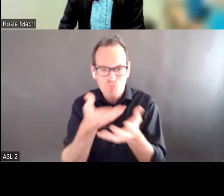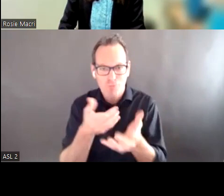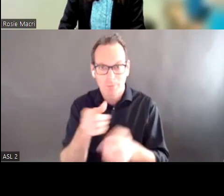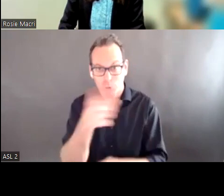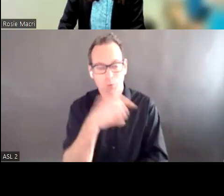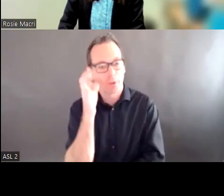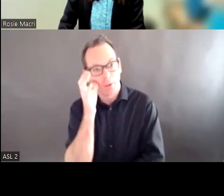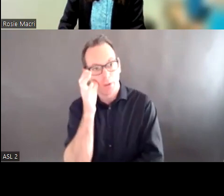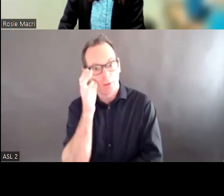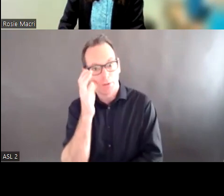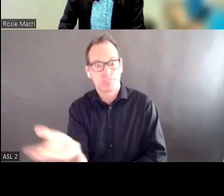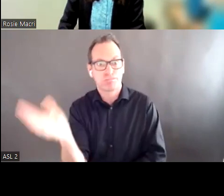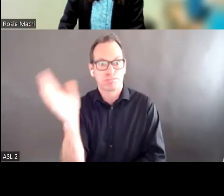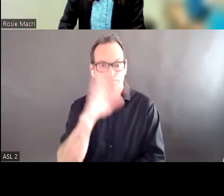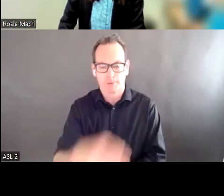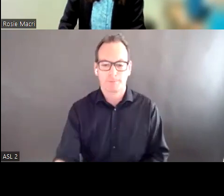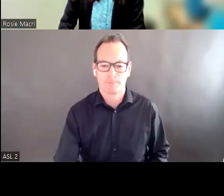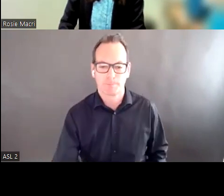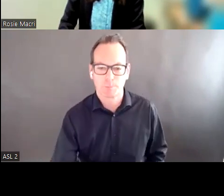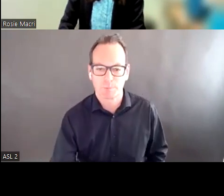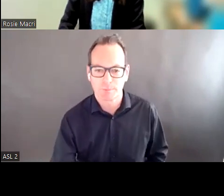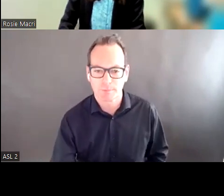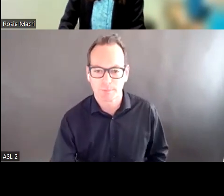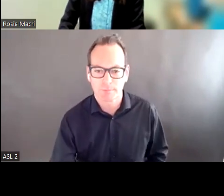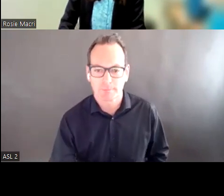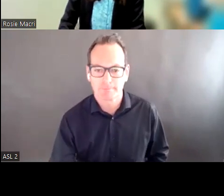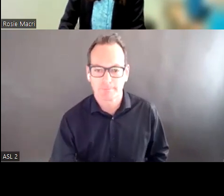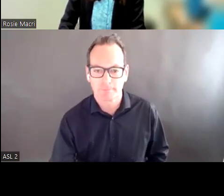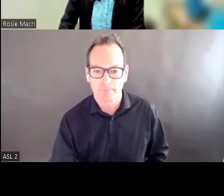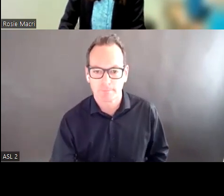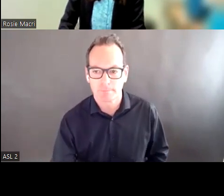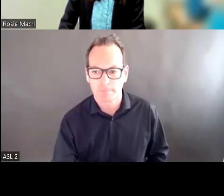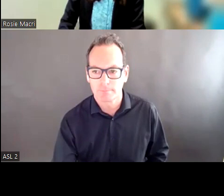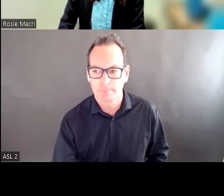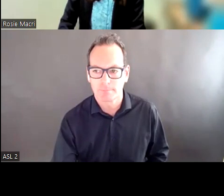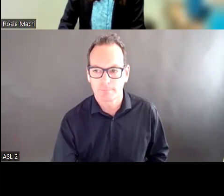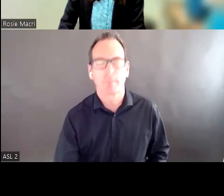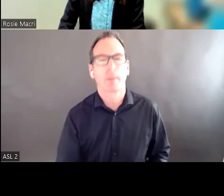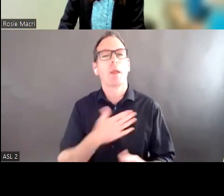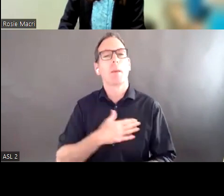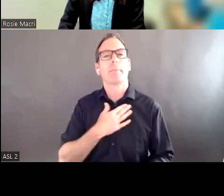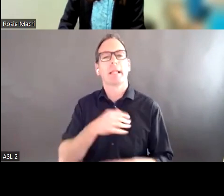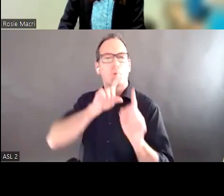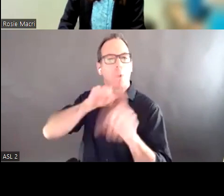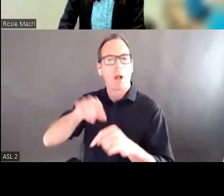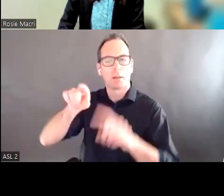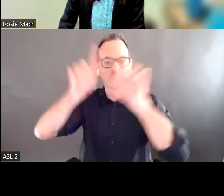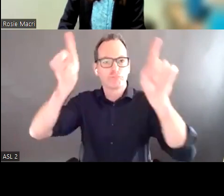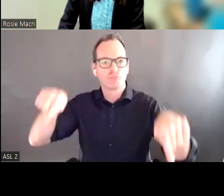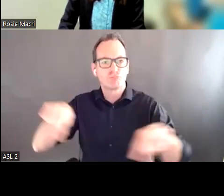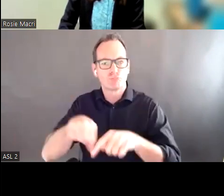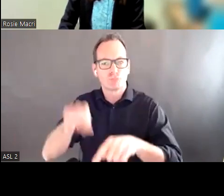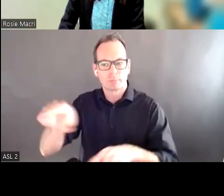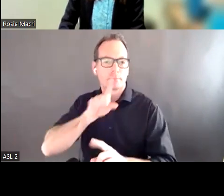of presentations. So I'd like to engage those who are on with us to think about what you would do. So what do you